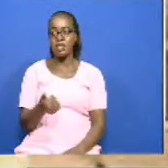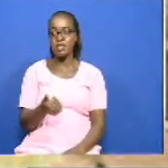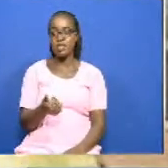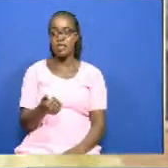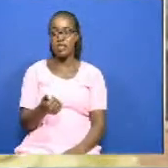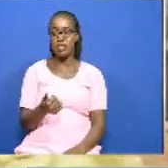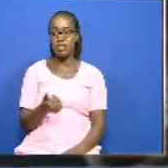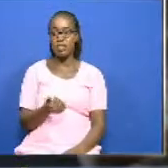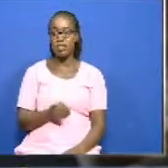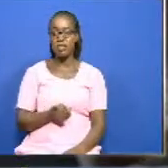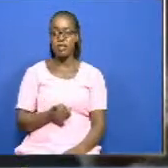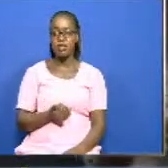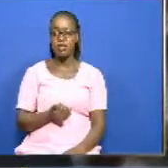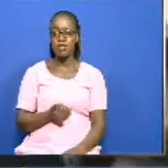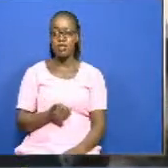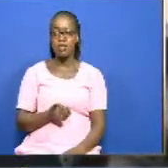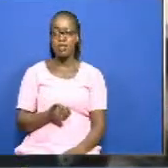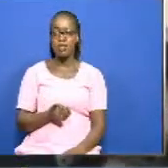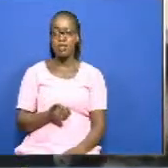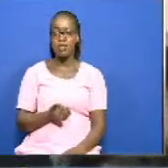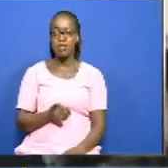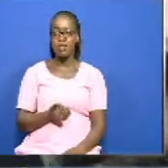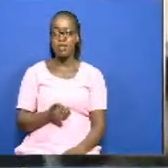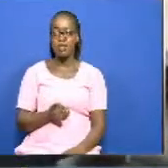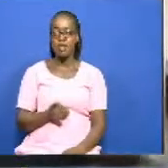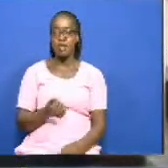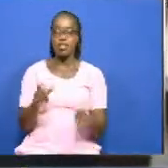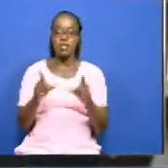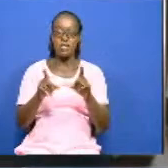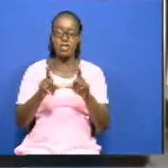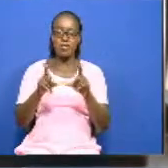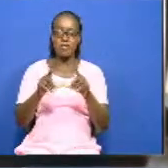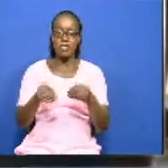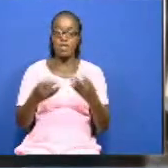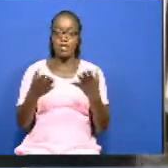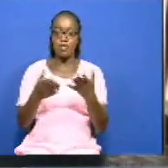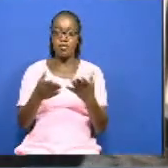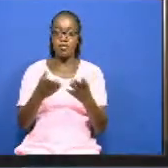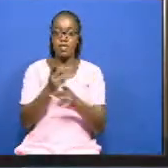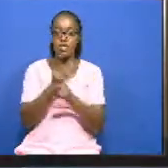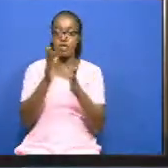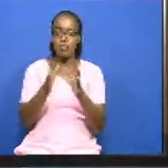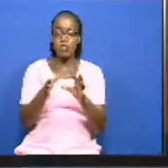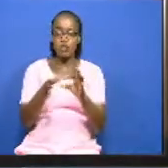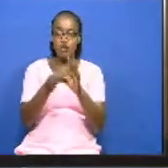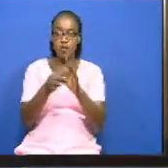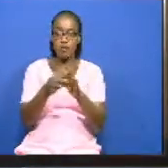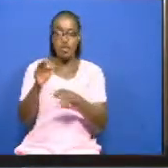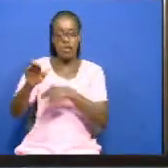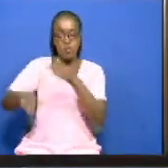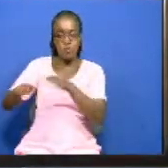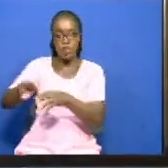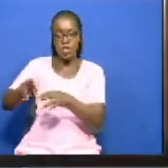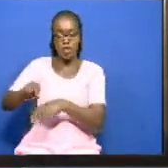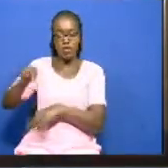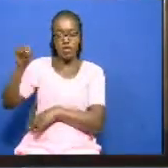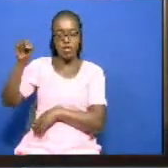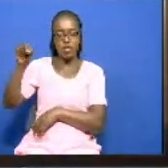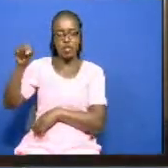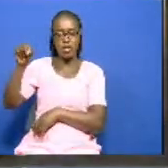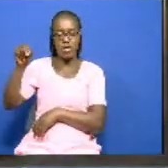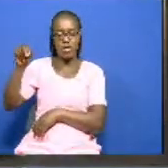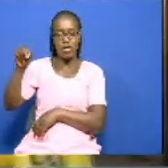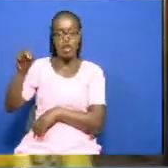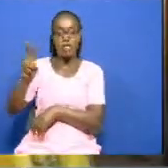nilime nyuki. Speaking while issuing a certificate to Beekeepers Cooperative in Mwingi North constituency, Value